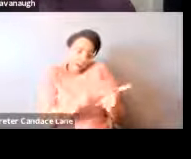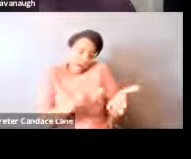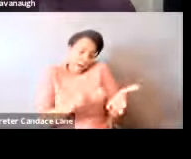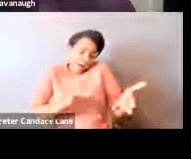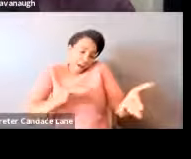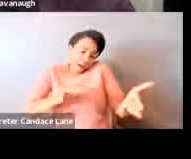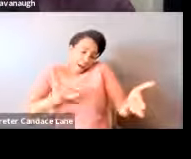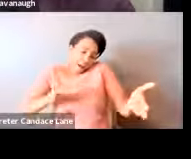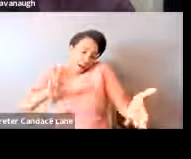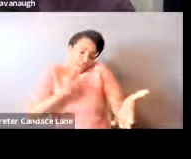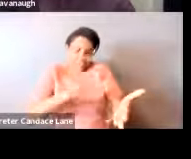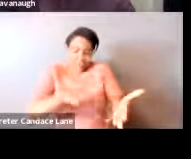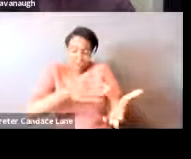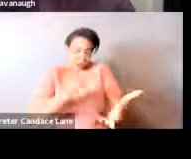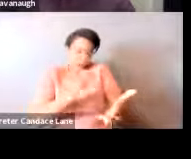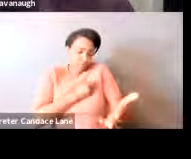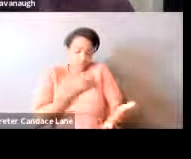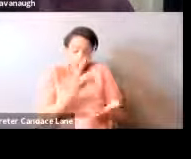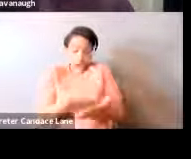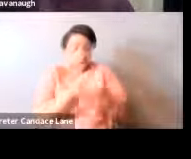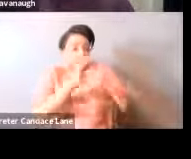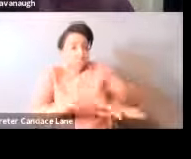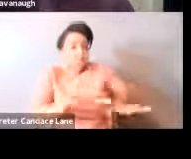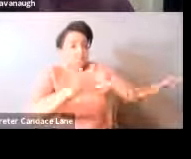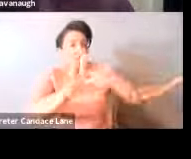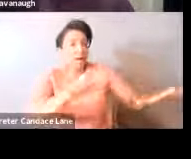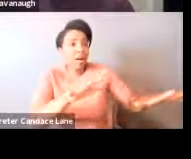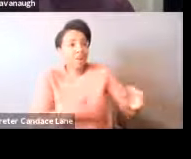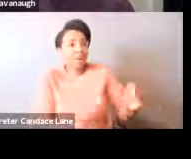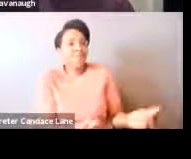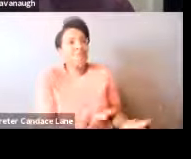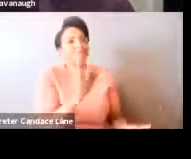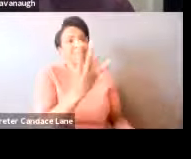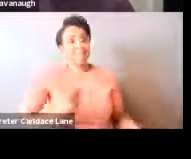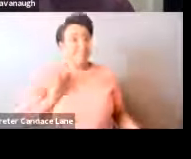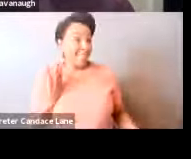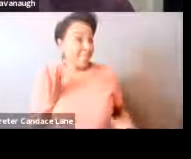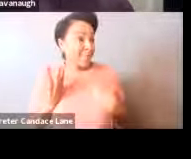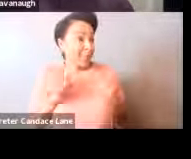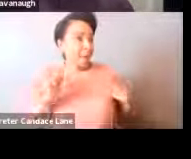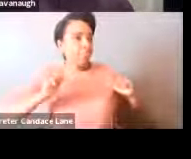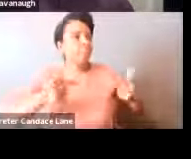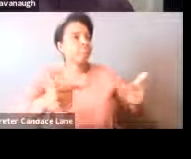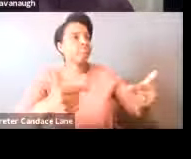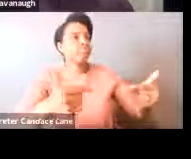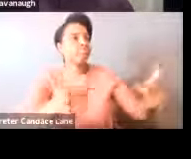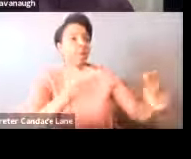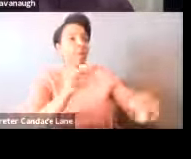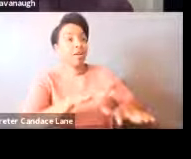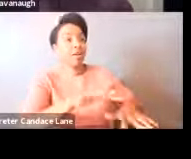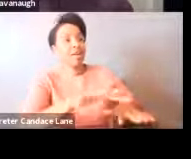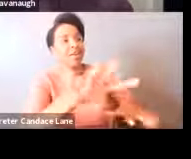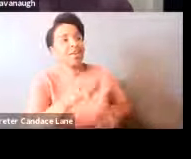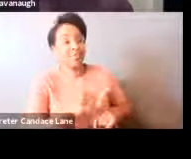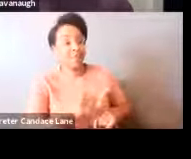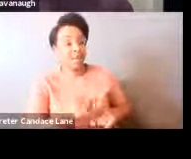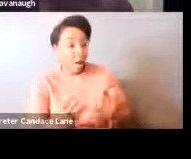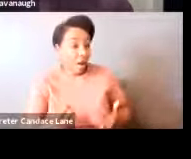creation, in writing poems to inspire the next generation. I am a poet who believes in fire tears to cleanse the